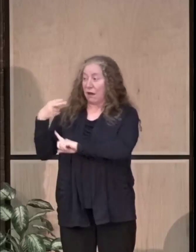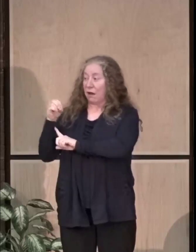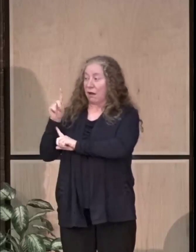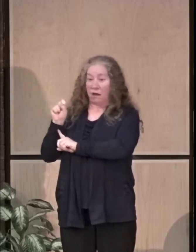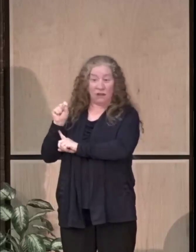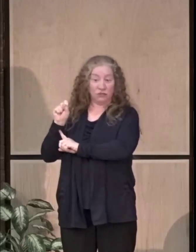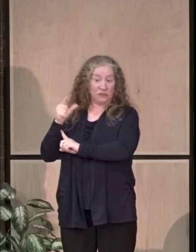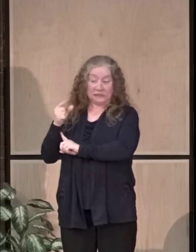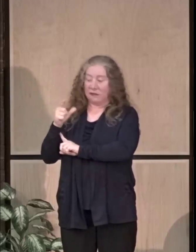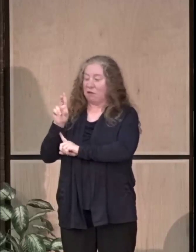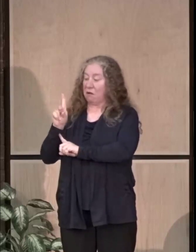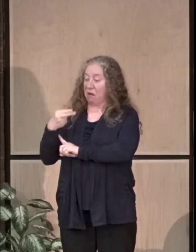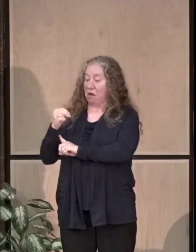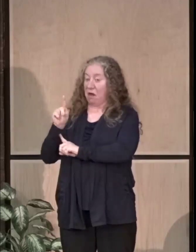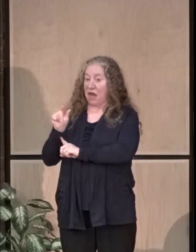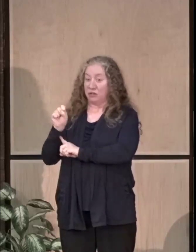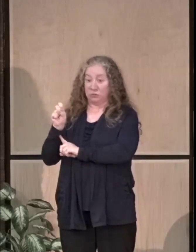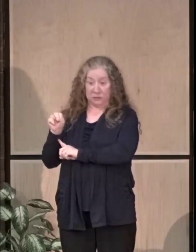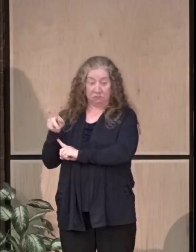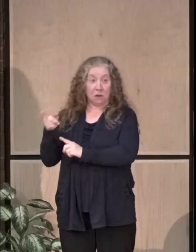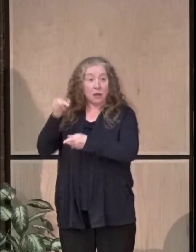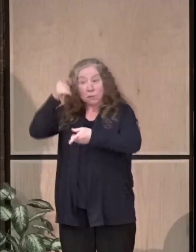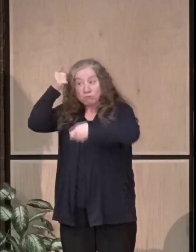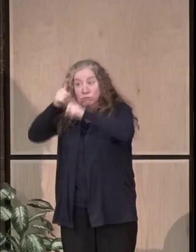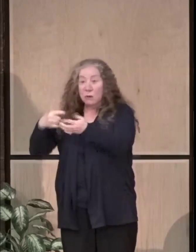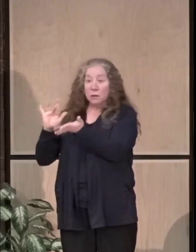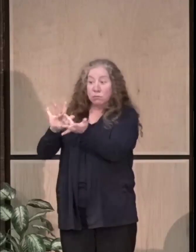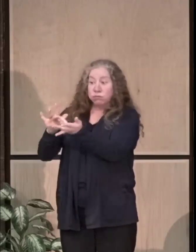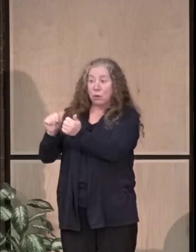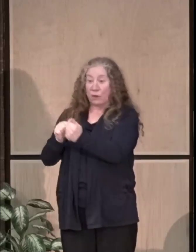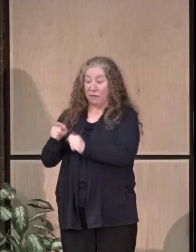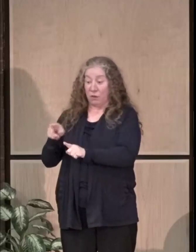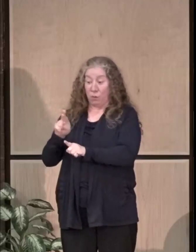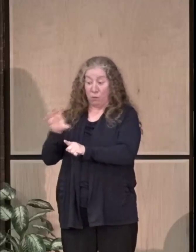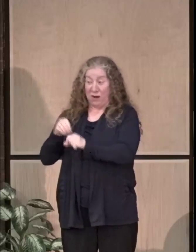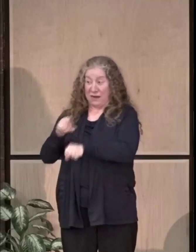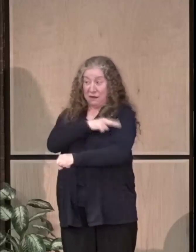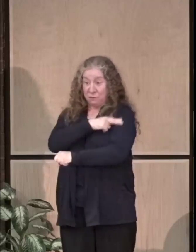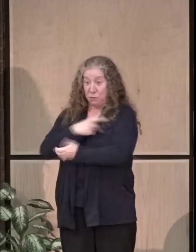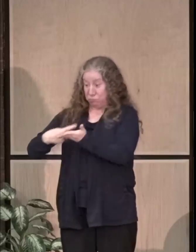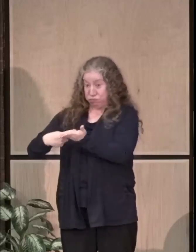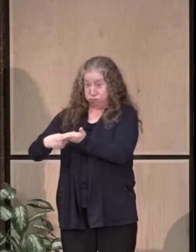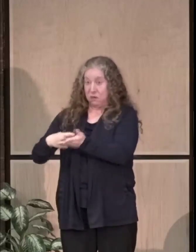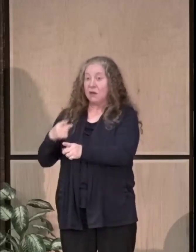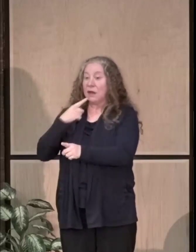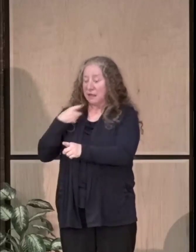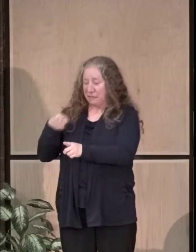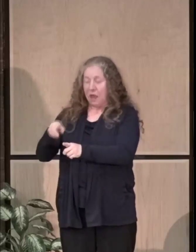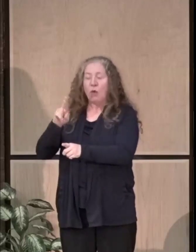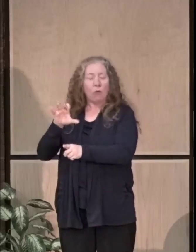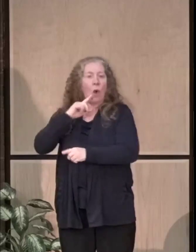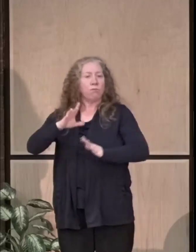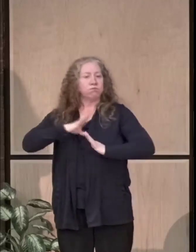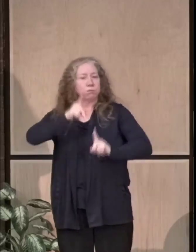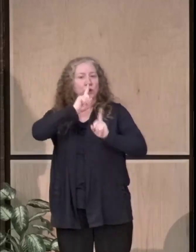coordinated after speaking with Card in the hospital. And Card consented to having, and